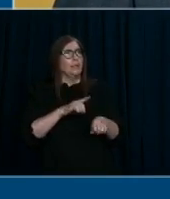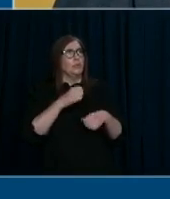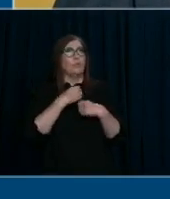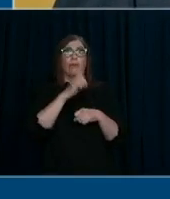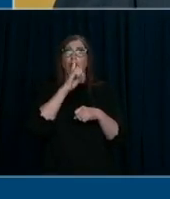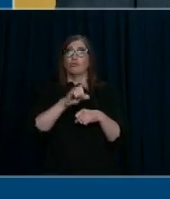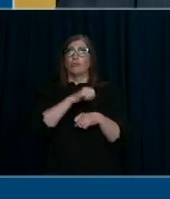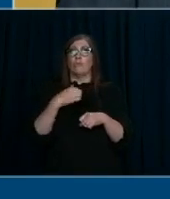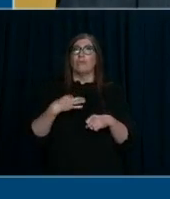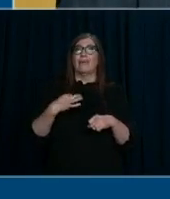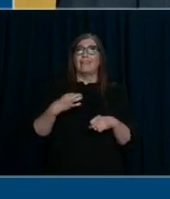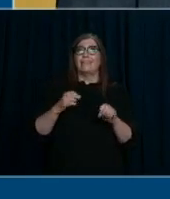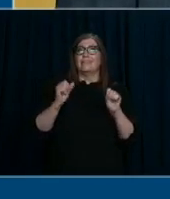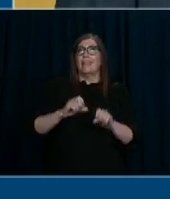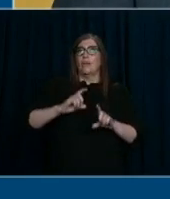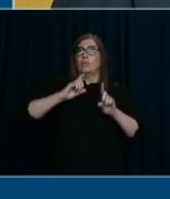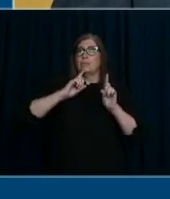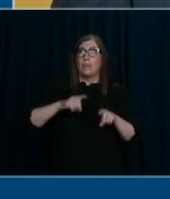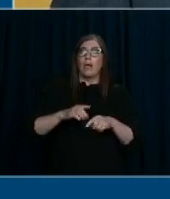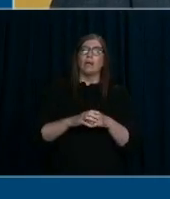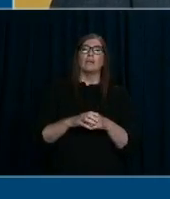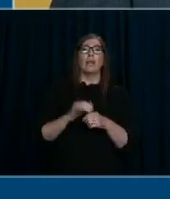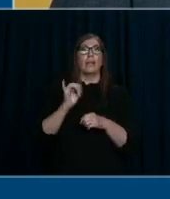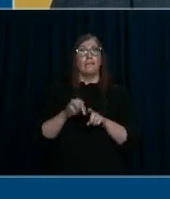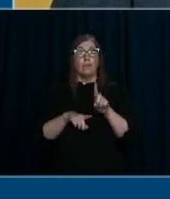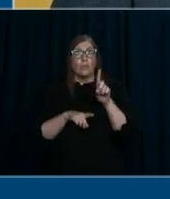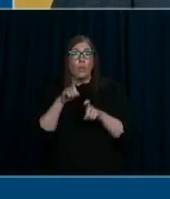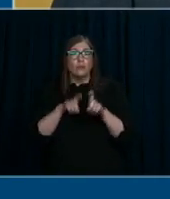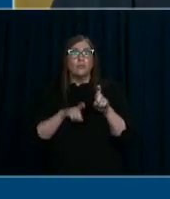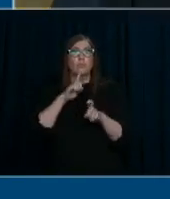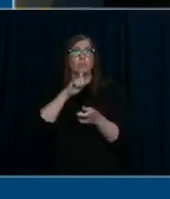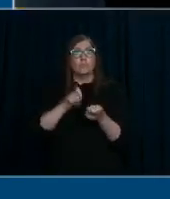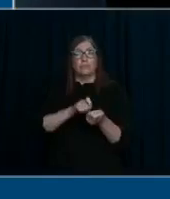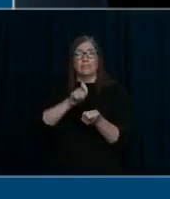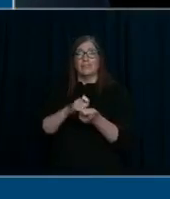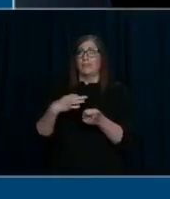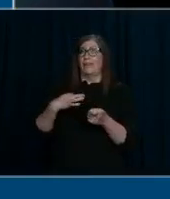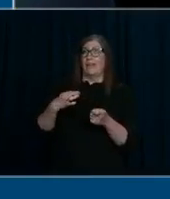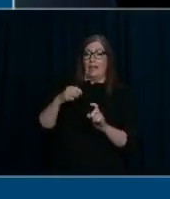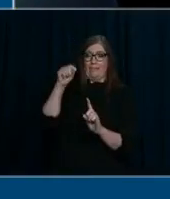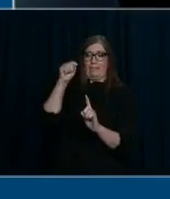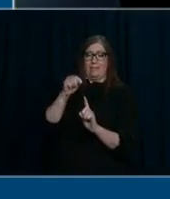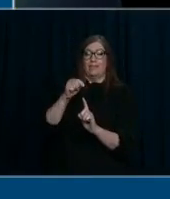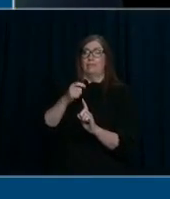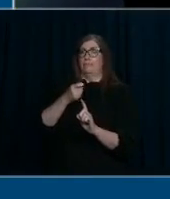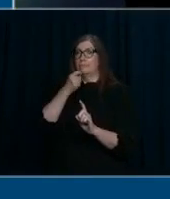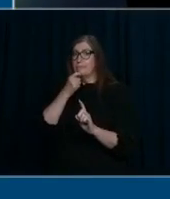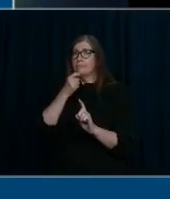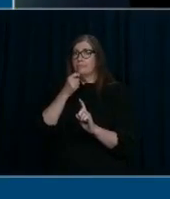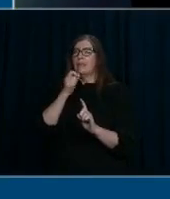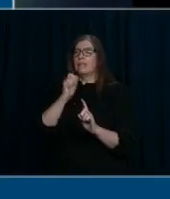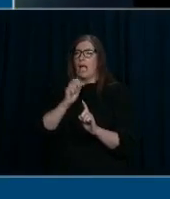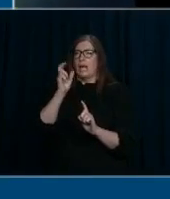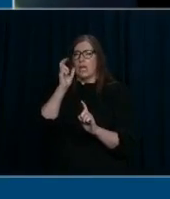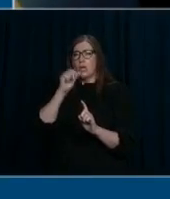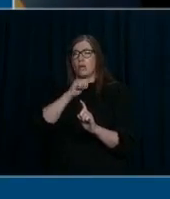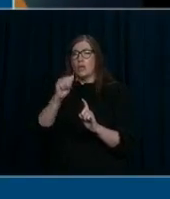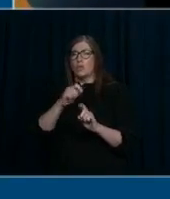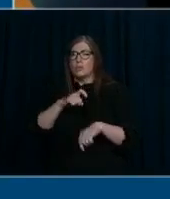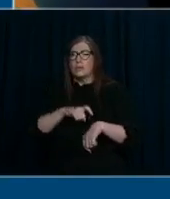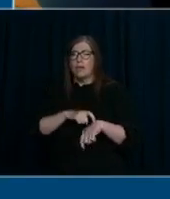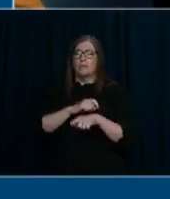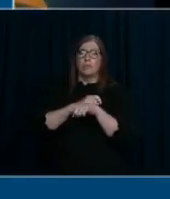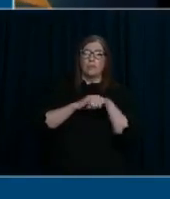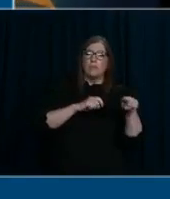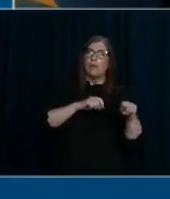chance to respond. Whenever a question is directed to a specific candidate, only that candidate's microphone will be open. At all other times, every microphone